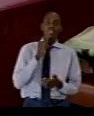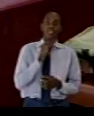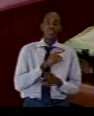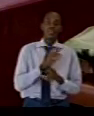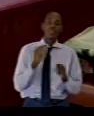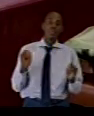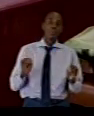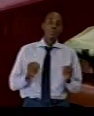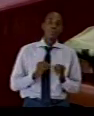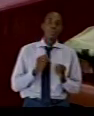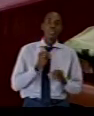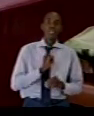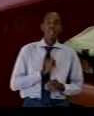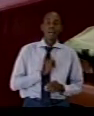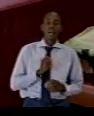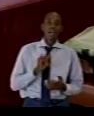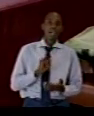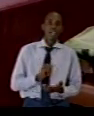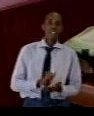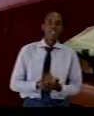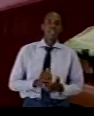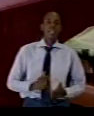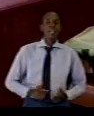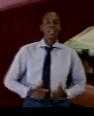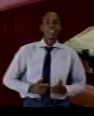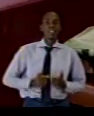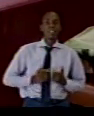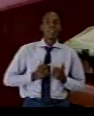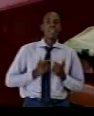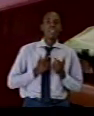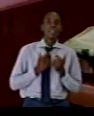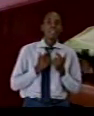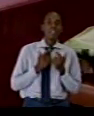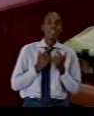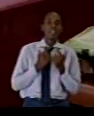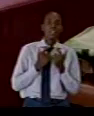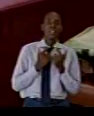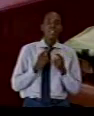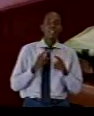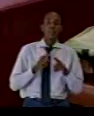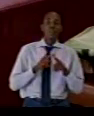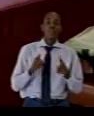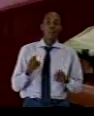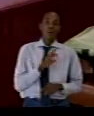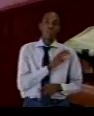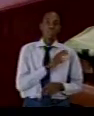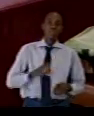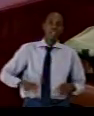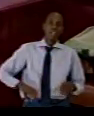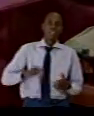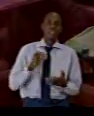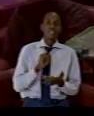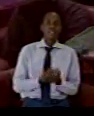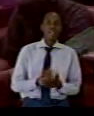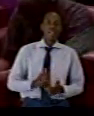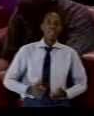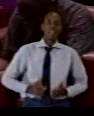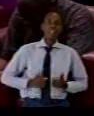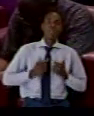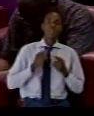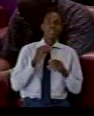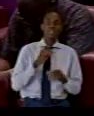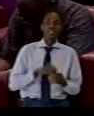It is no longer I that liveth, but Christ